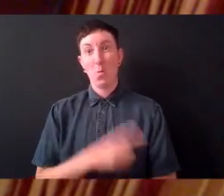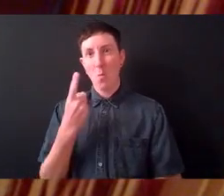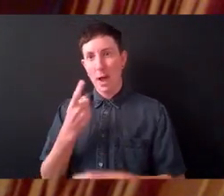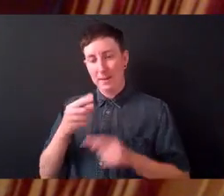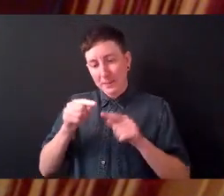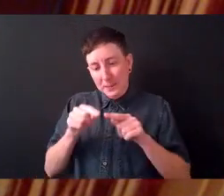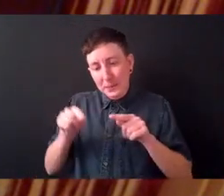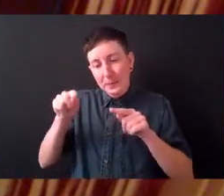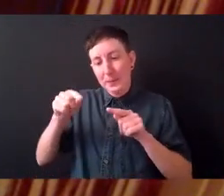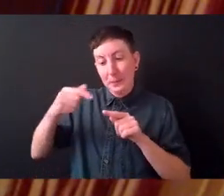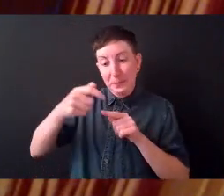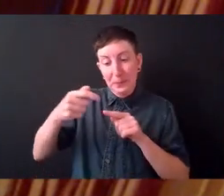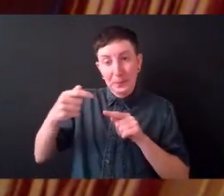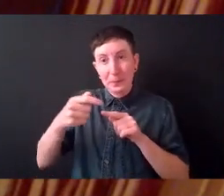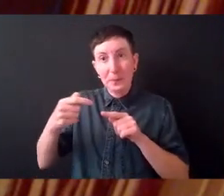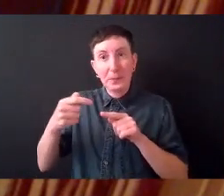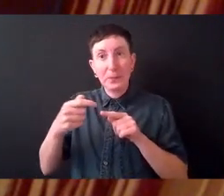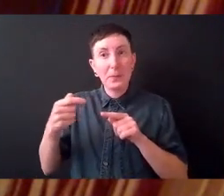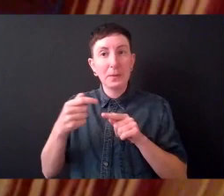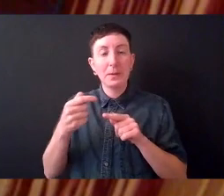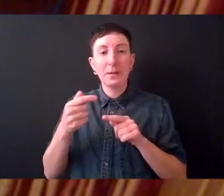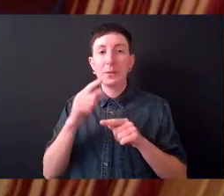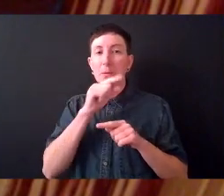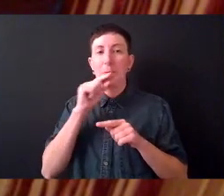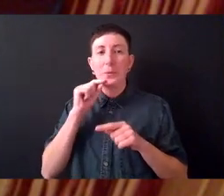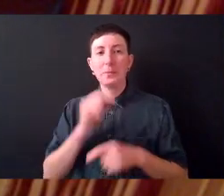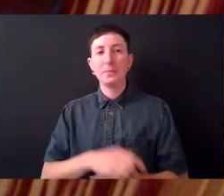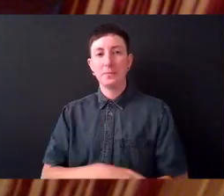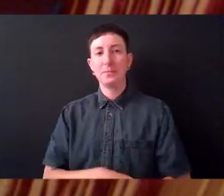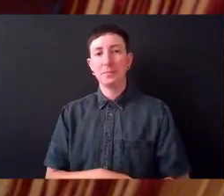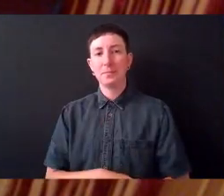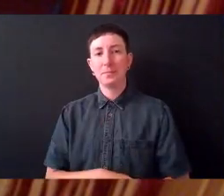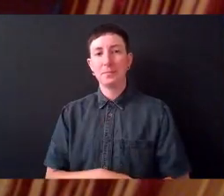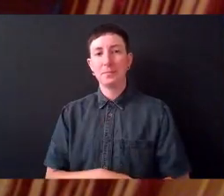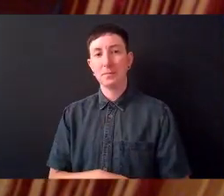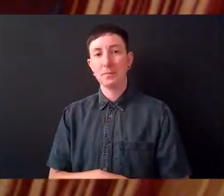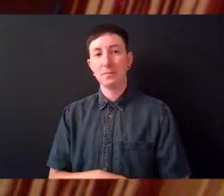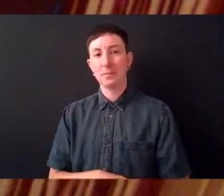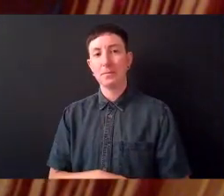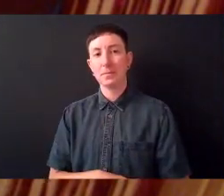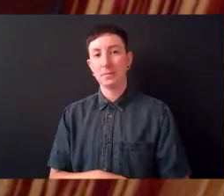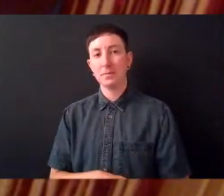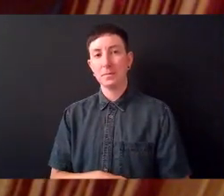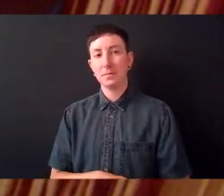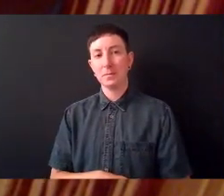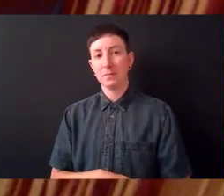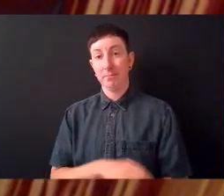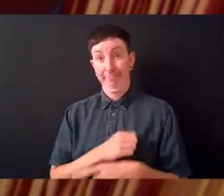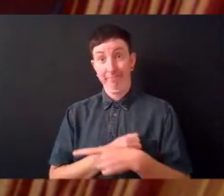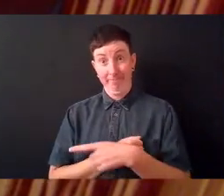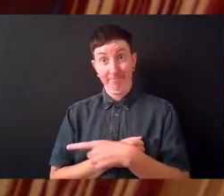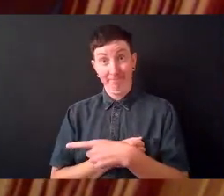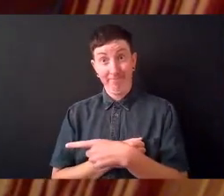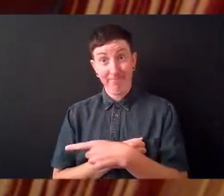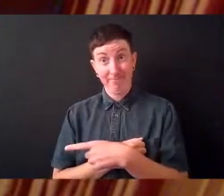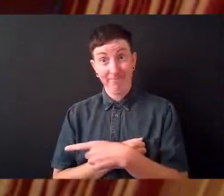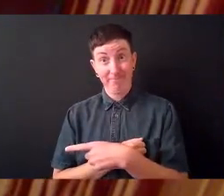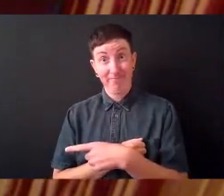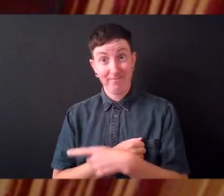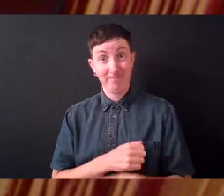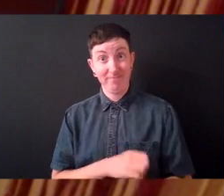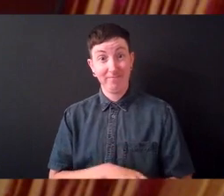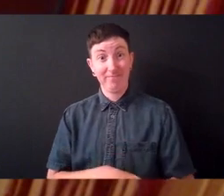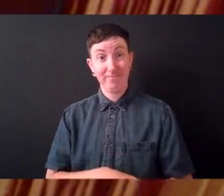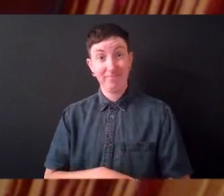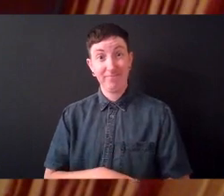I'm then going to take one part of my sock and lay it down. Just like that.